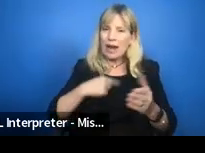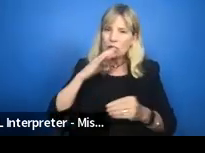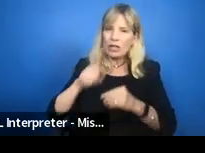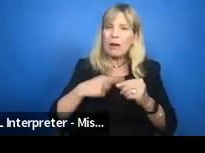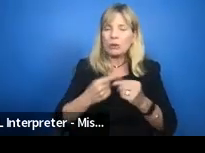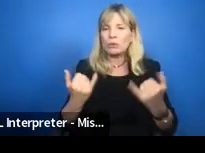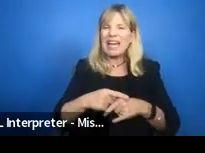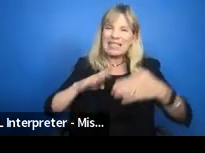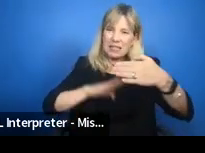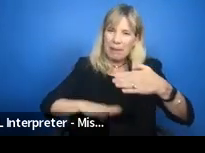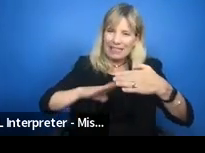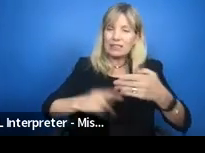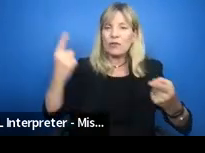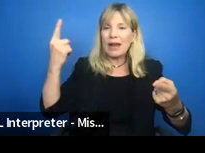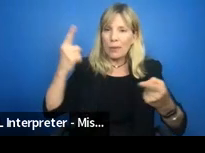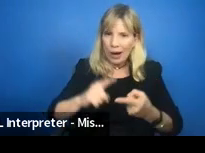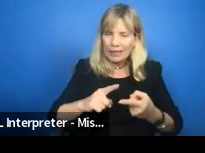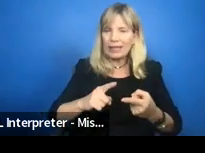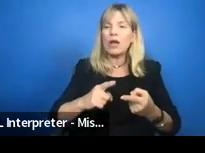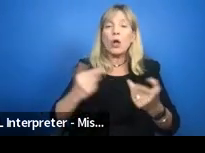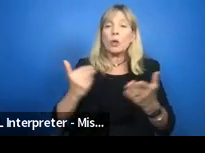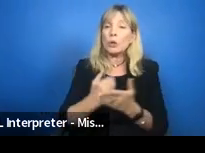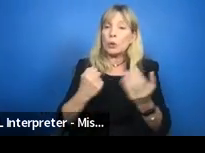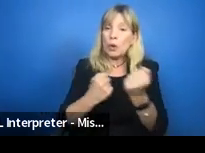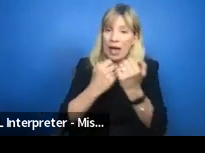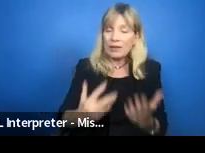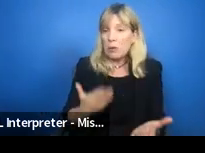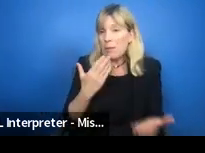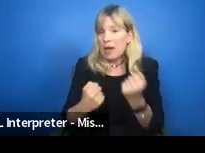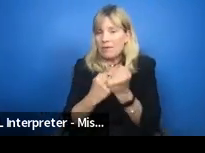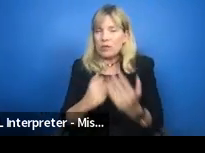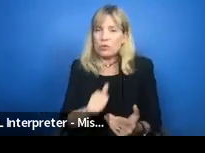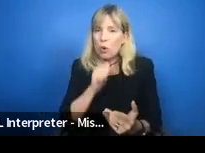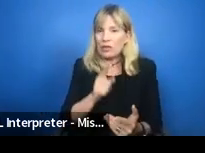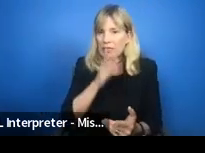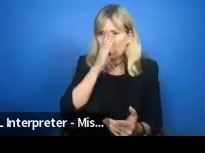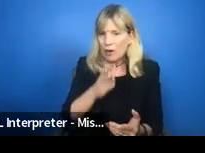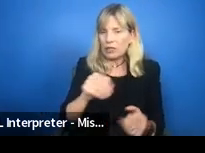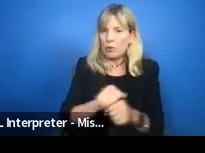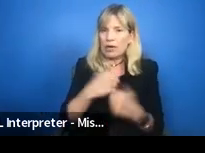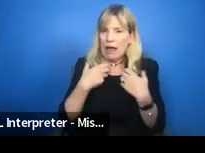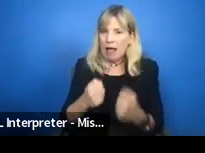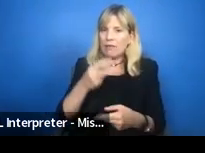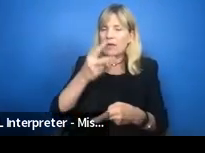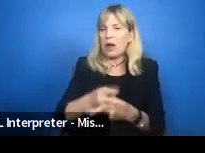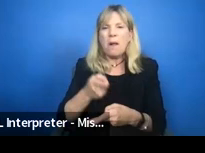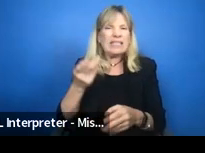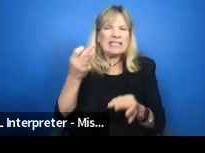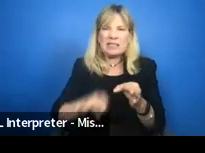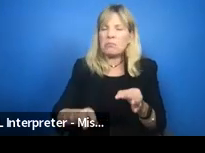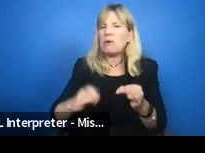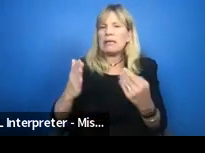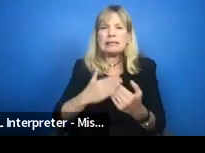for, newer advocates or advocates who maybe don't work directly in healthcare. It's very simple,